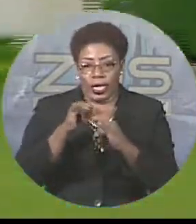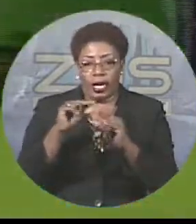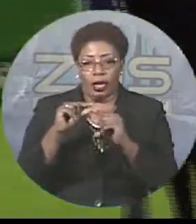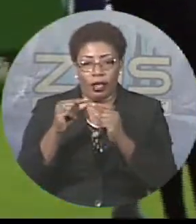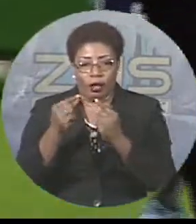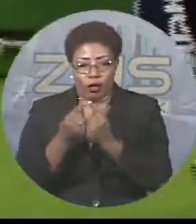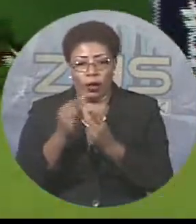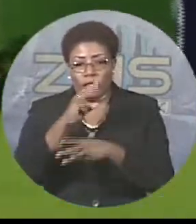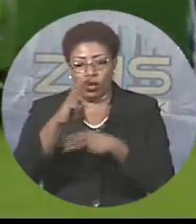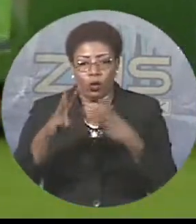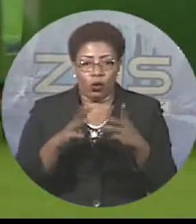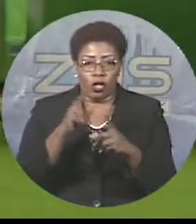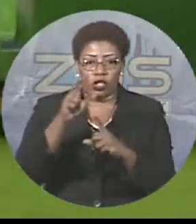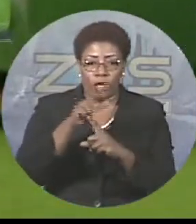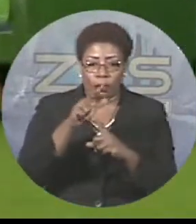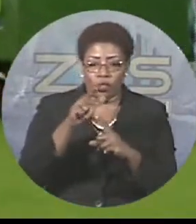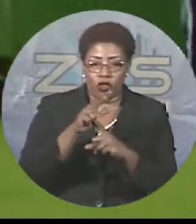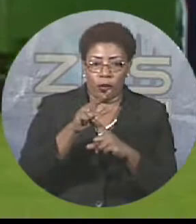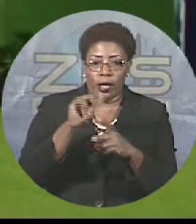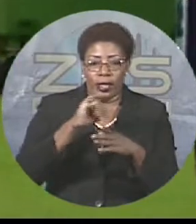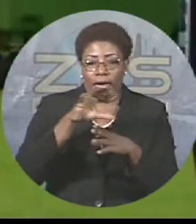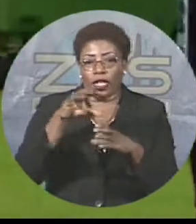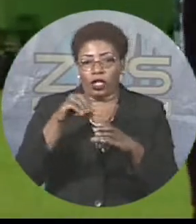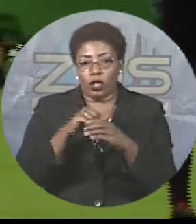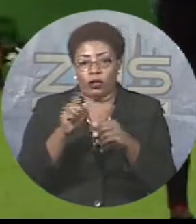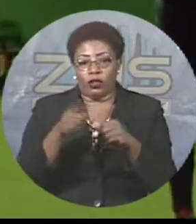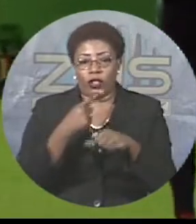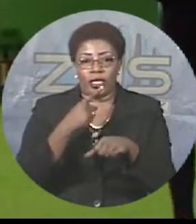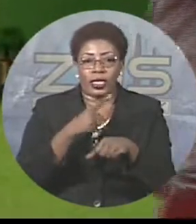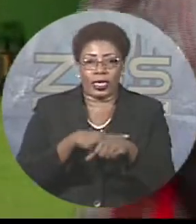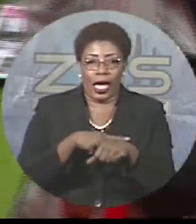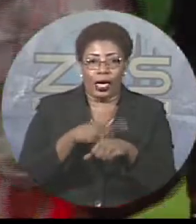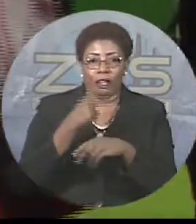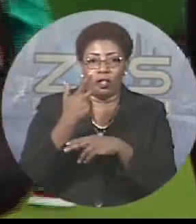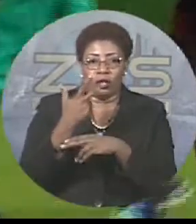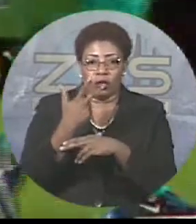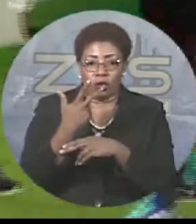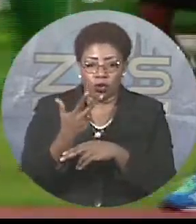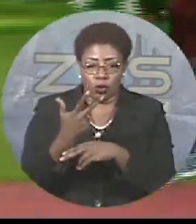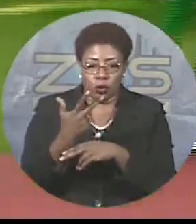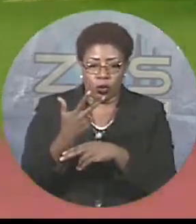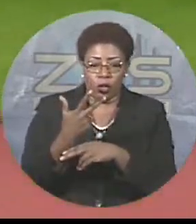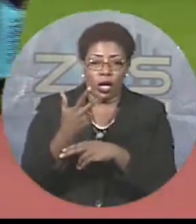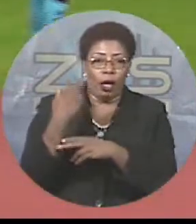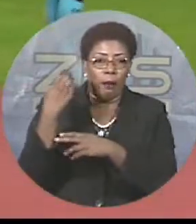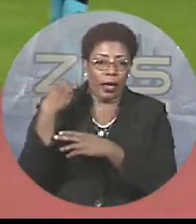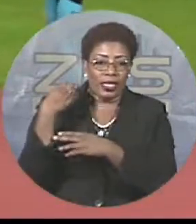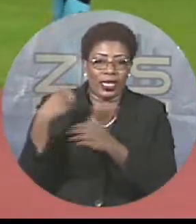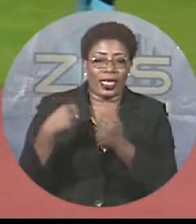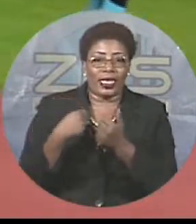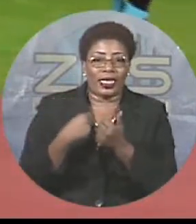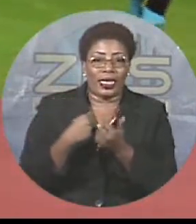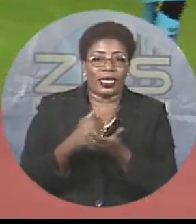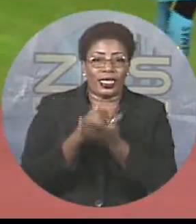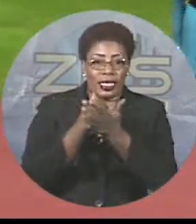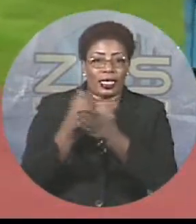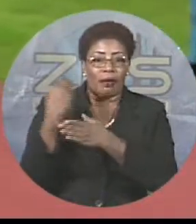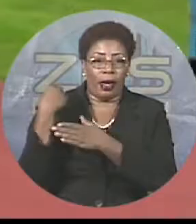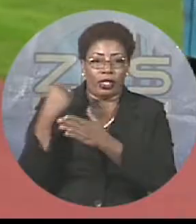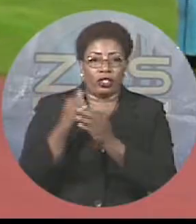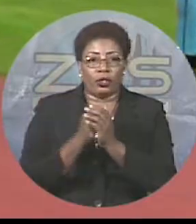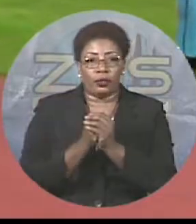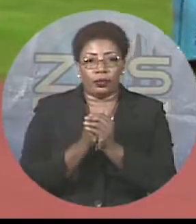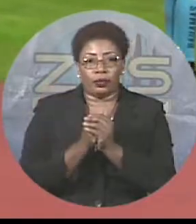this year's World Championships, which included, for the first time, two co-managers and an assistant manager. We brought it